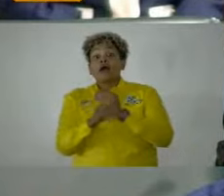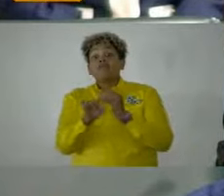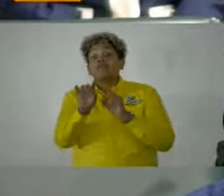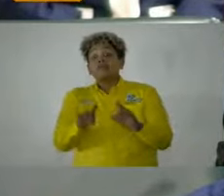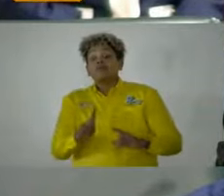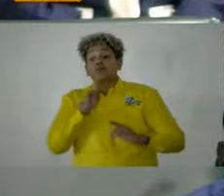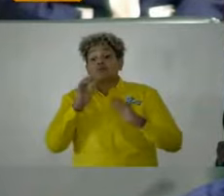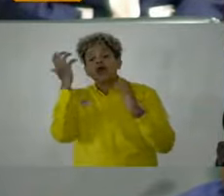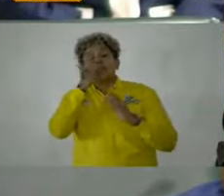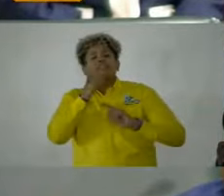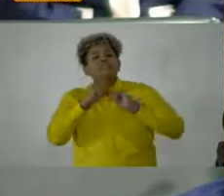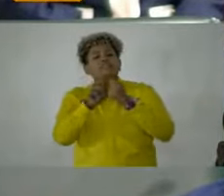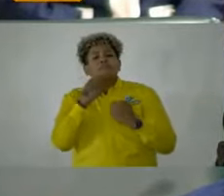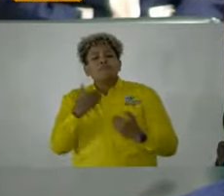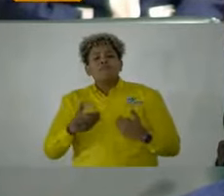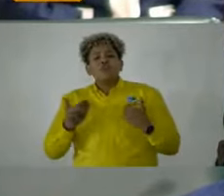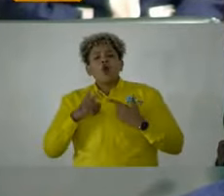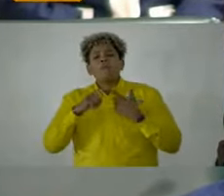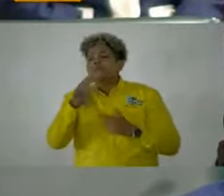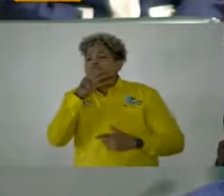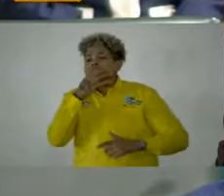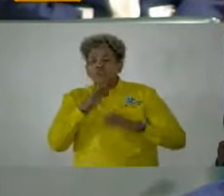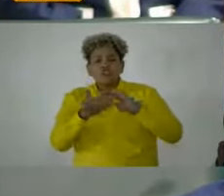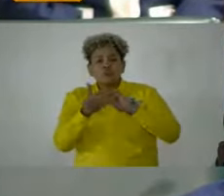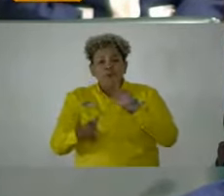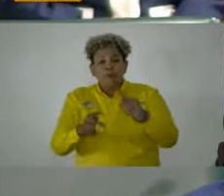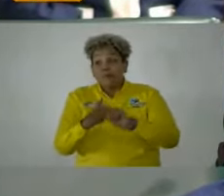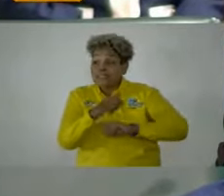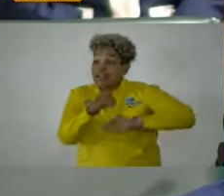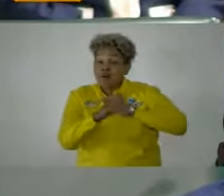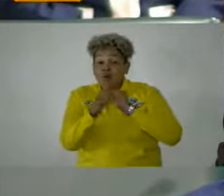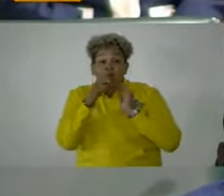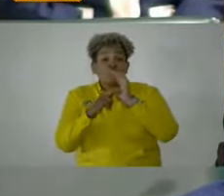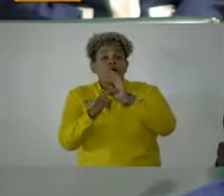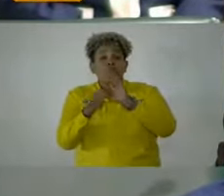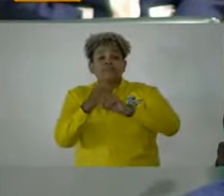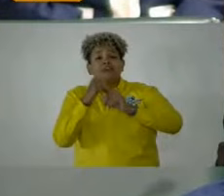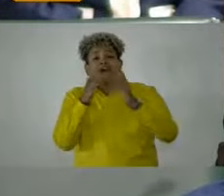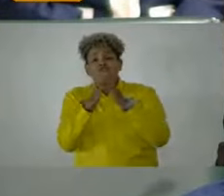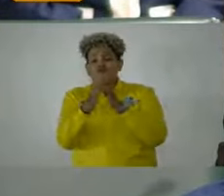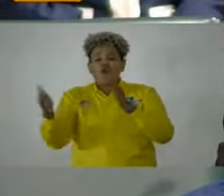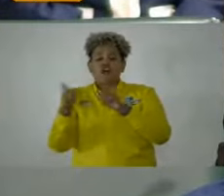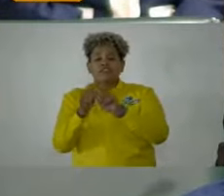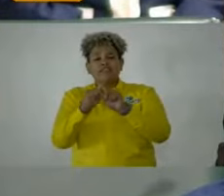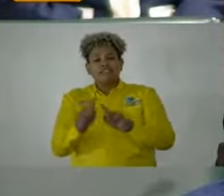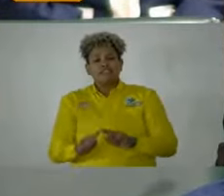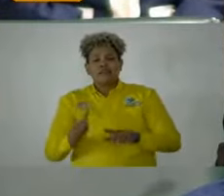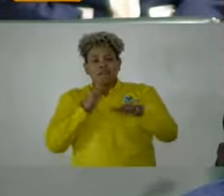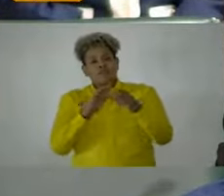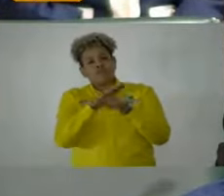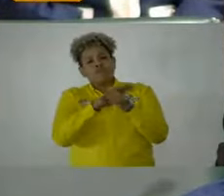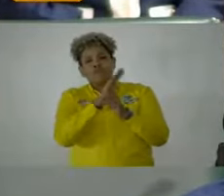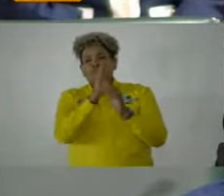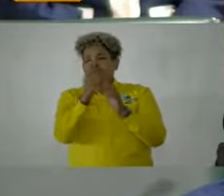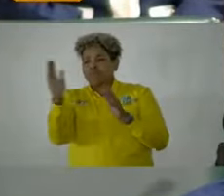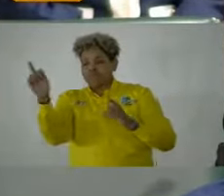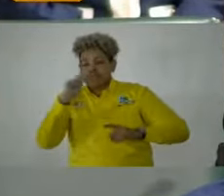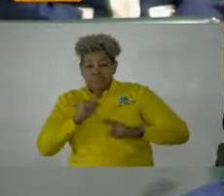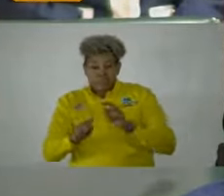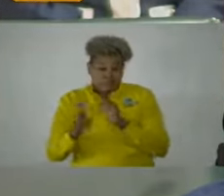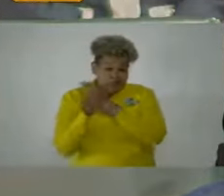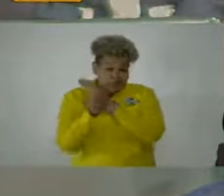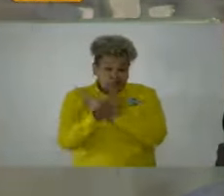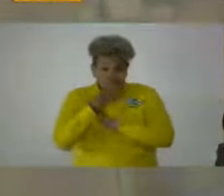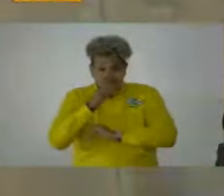an amazing team of young and experienced Jamaicans, representative across a range of demographics and professions, who